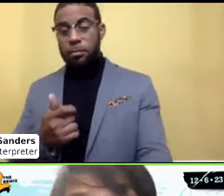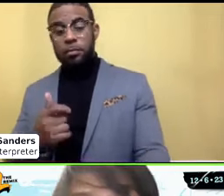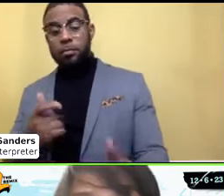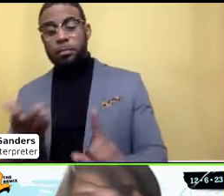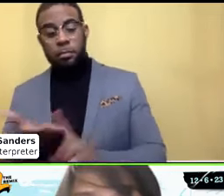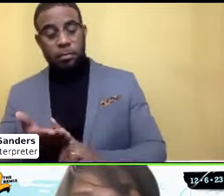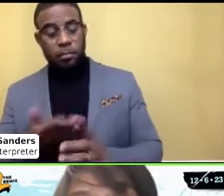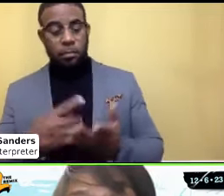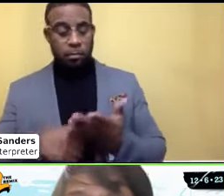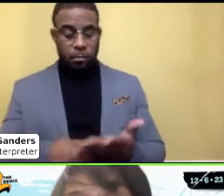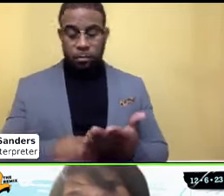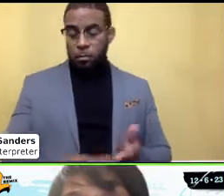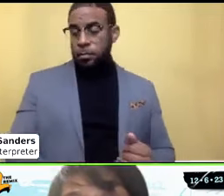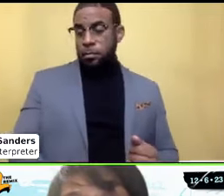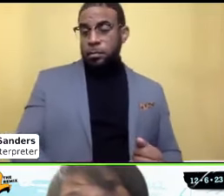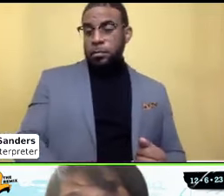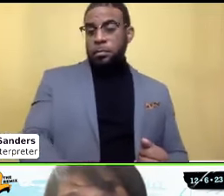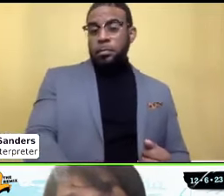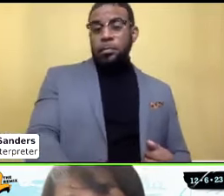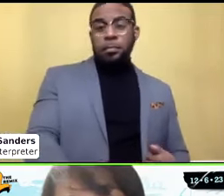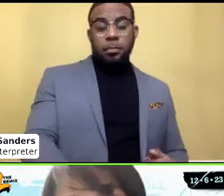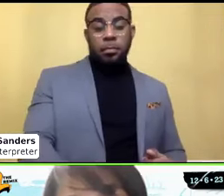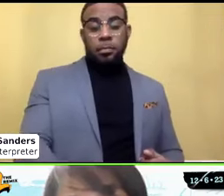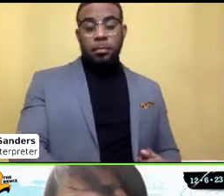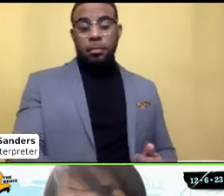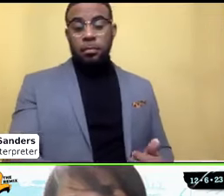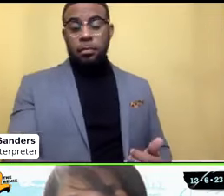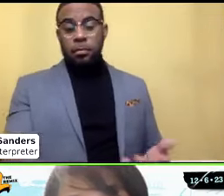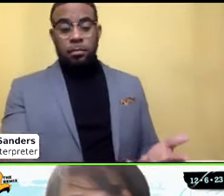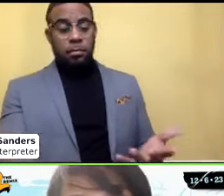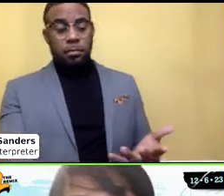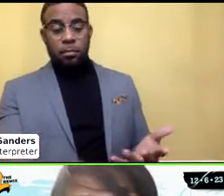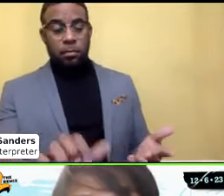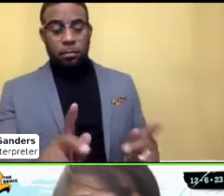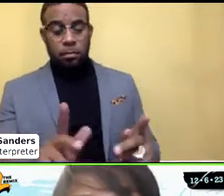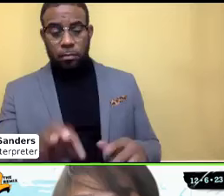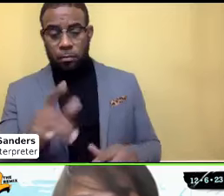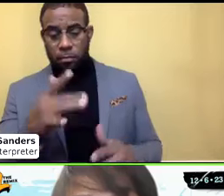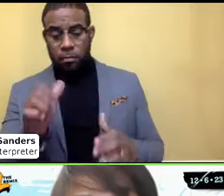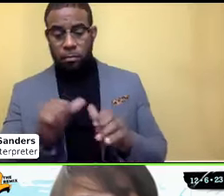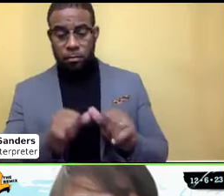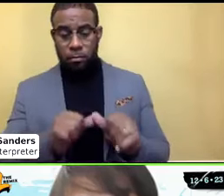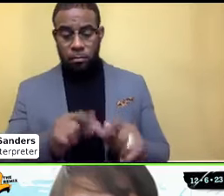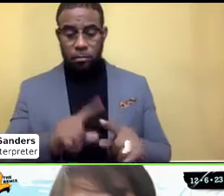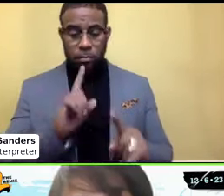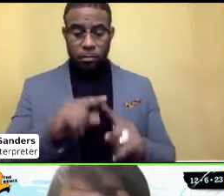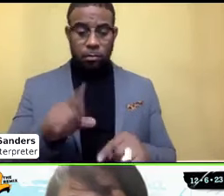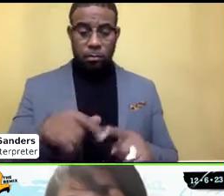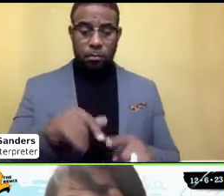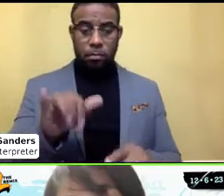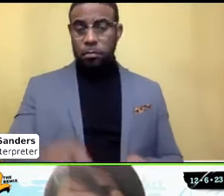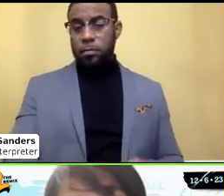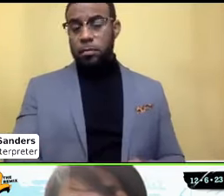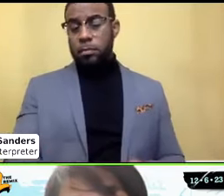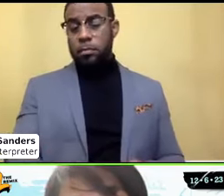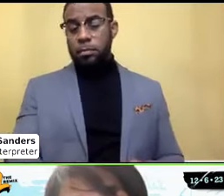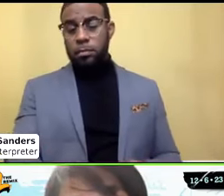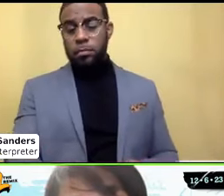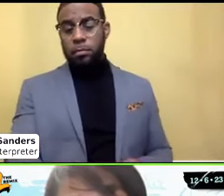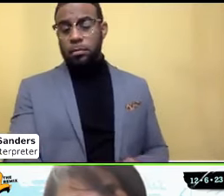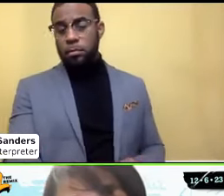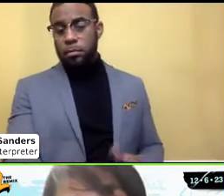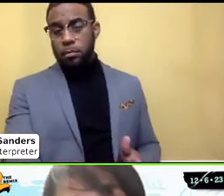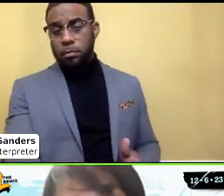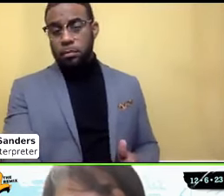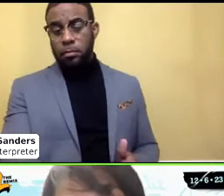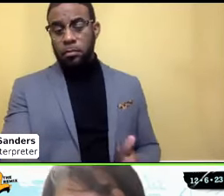compelling conversation. Where can people find you if they want to continue to talk to you about these issues or